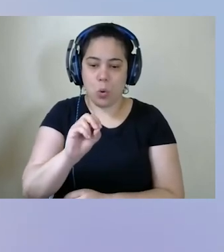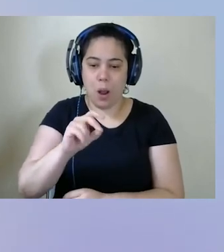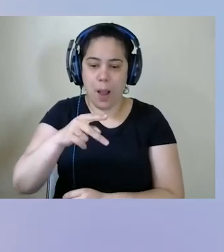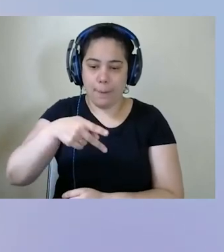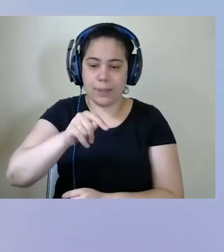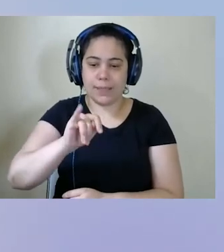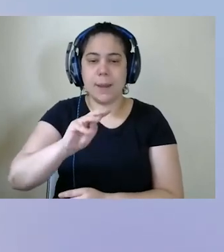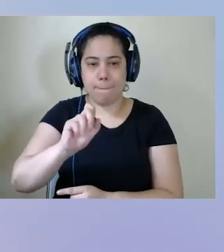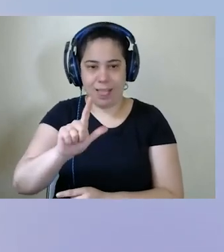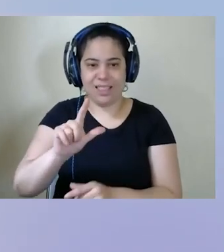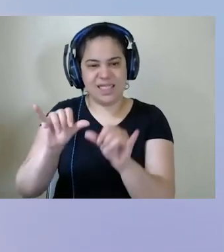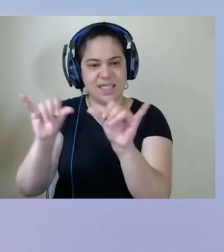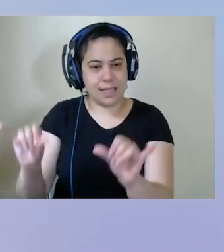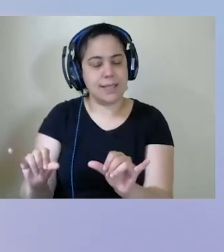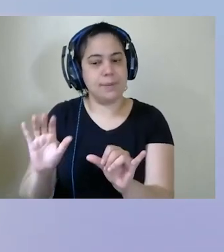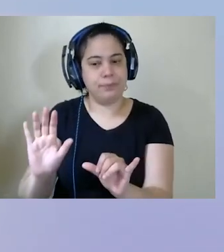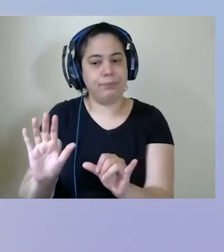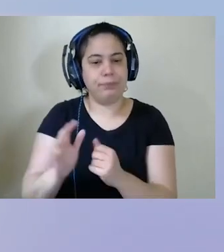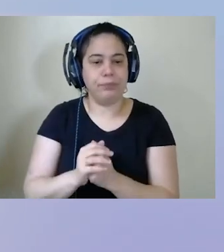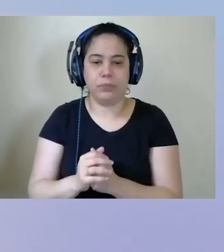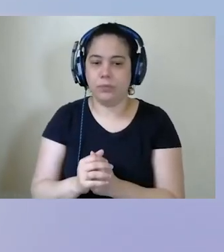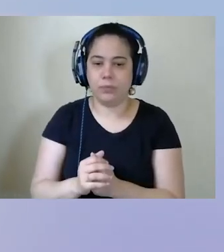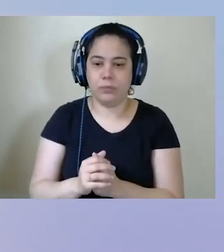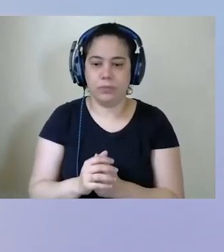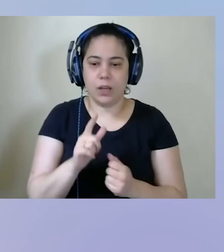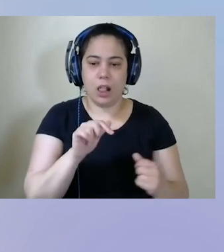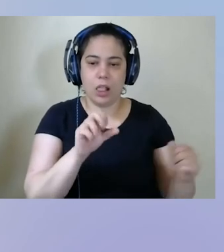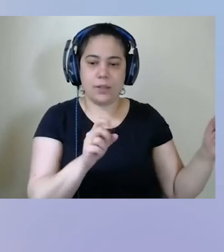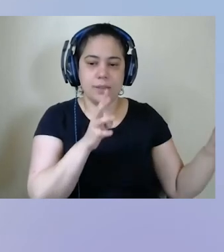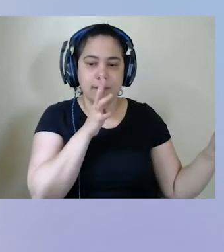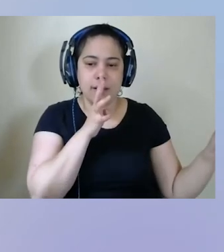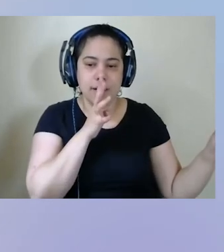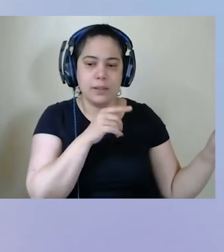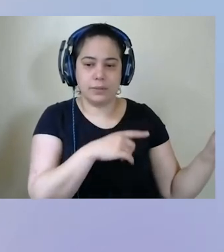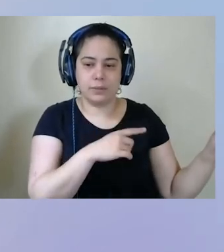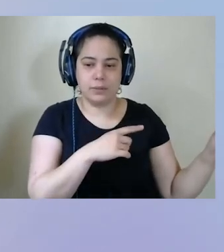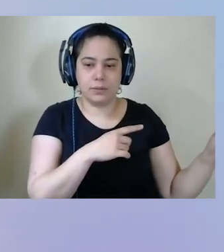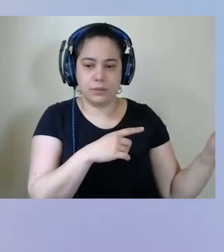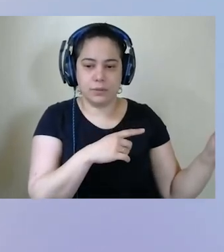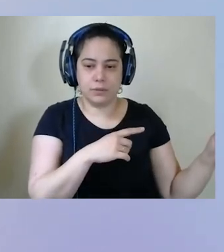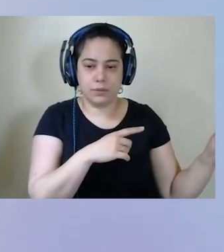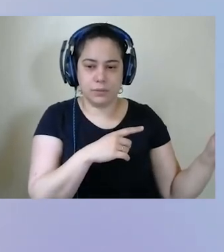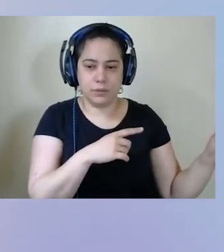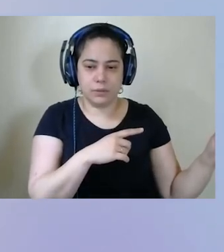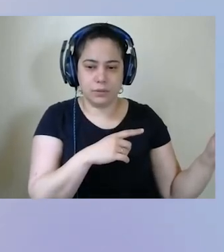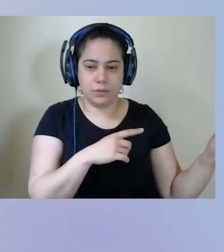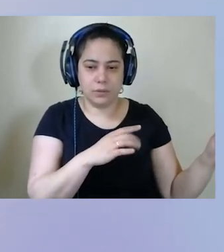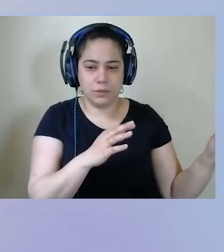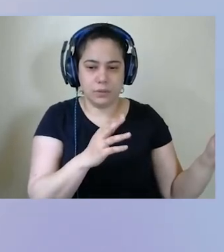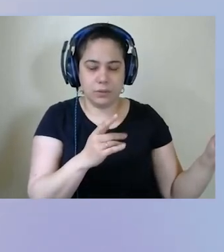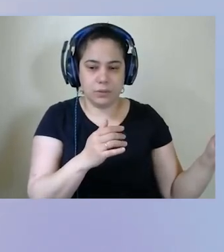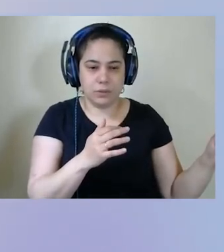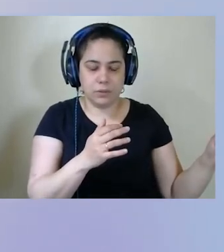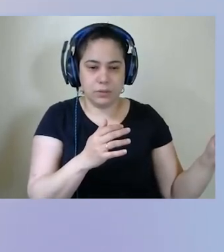One of the things that comes up a lot for folks, because both of the sort of way that